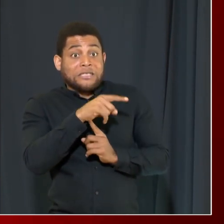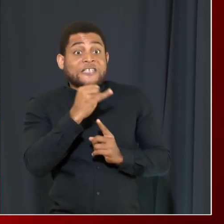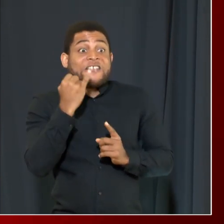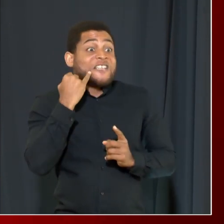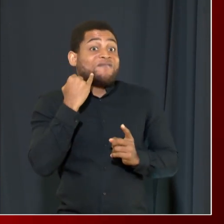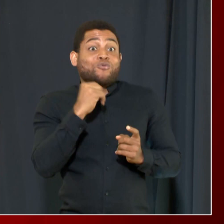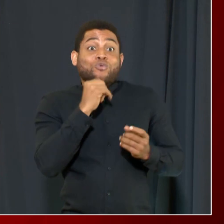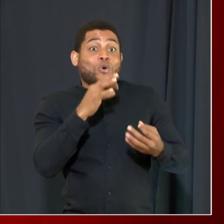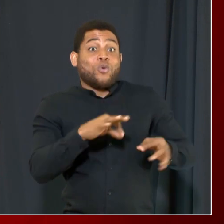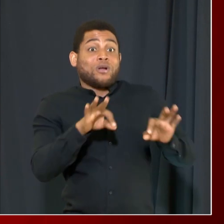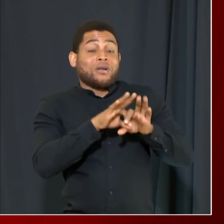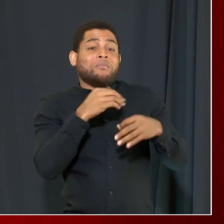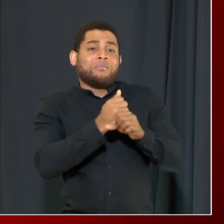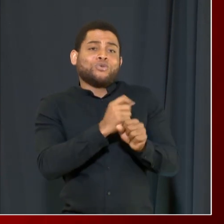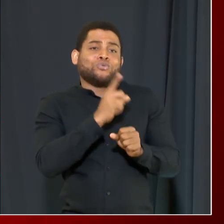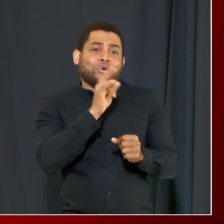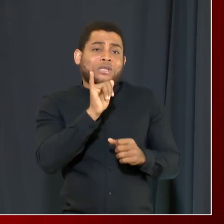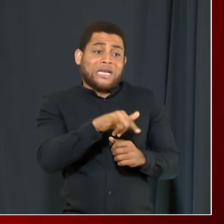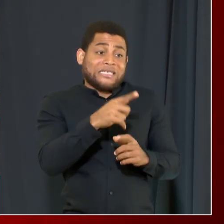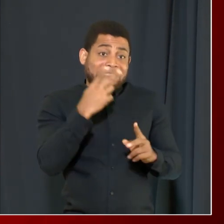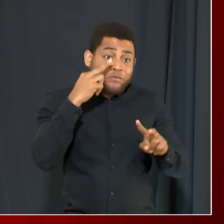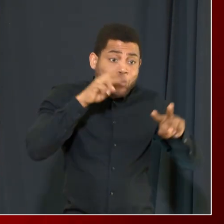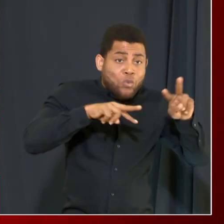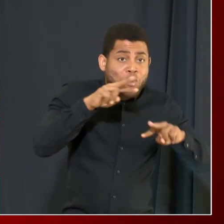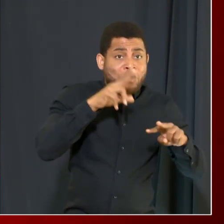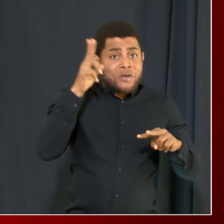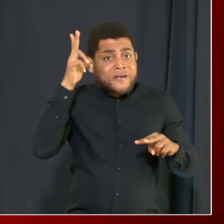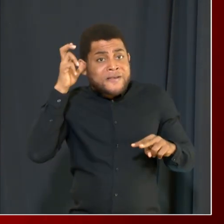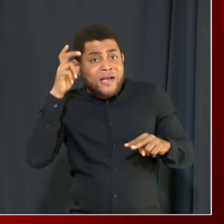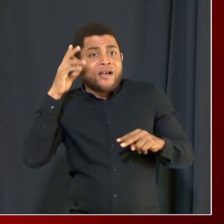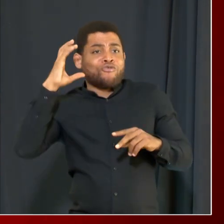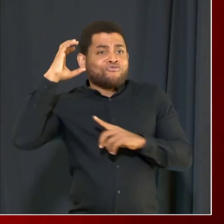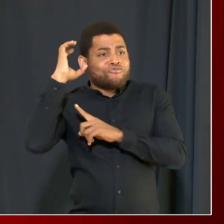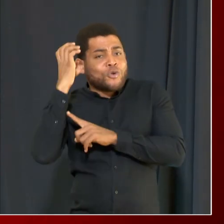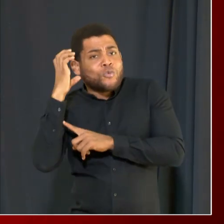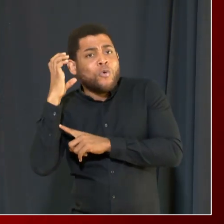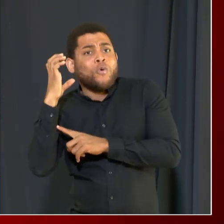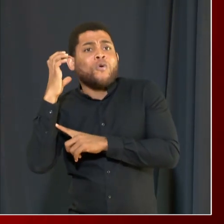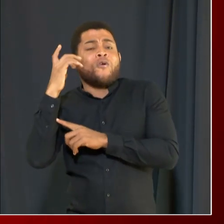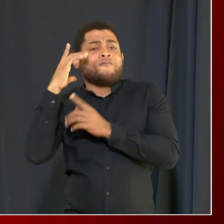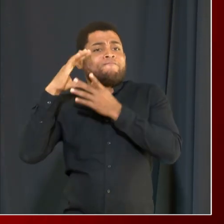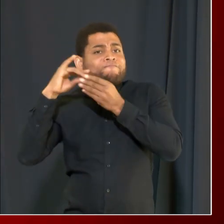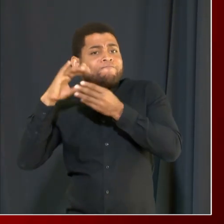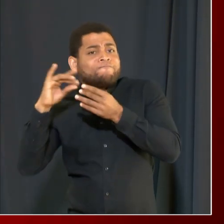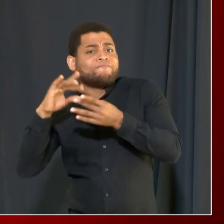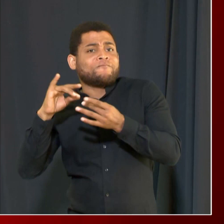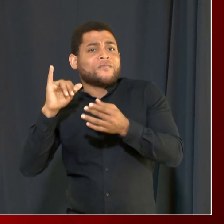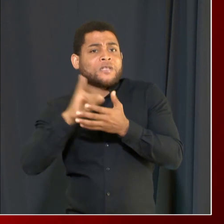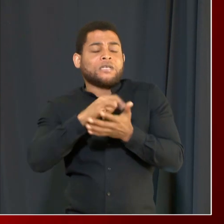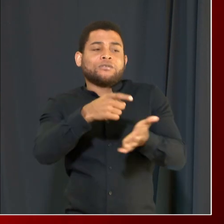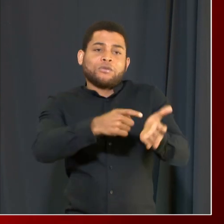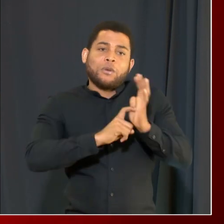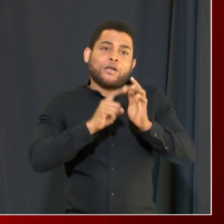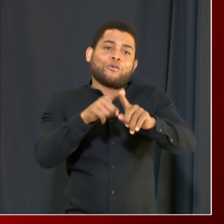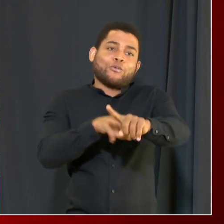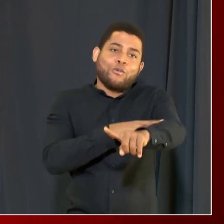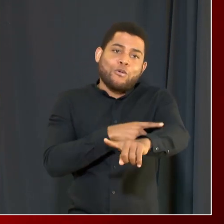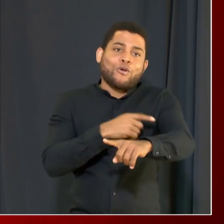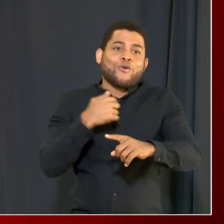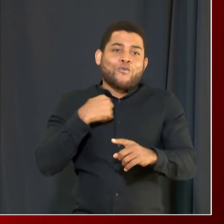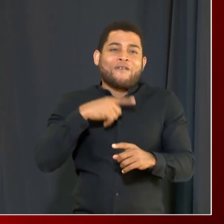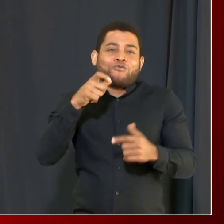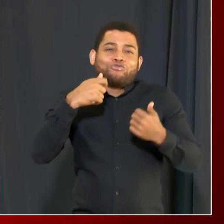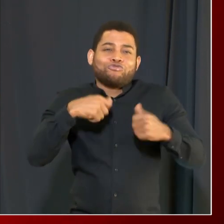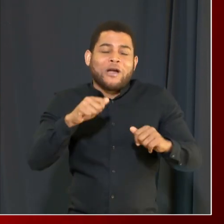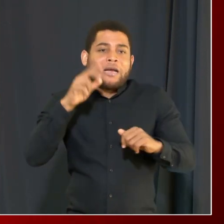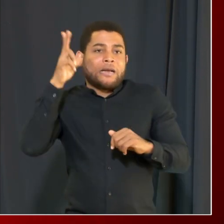is really also looking at and listening to some of the radio traffic, which just takes a lot longer to do, because you have to listen to it, try to put timestamps on